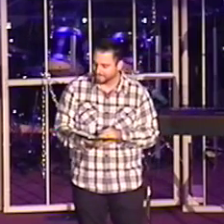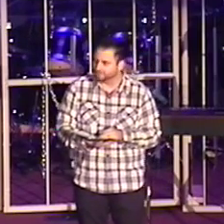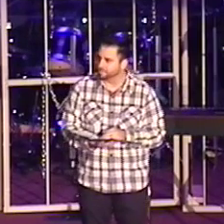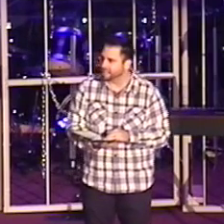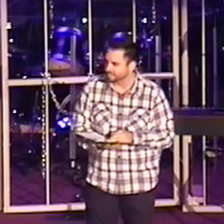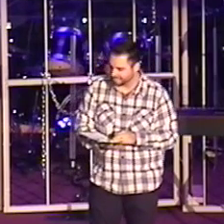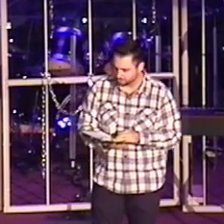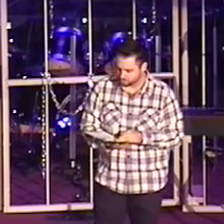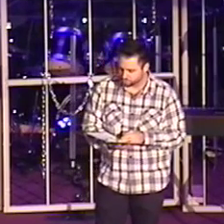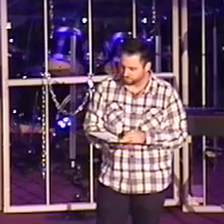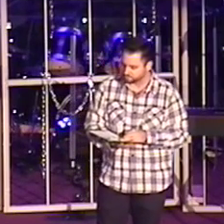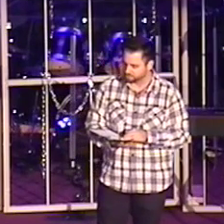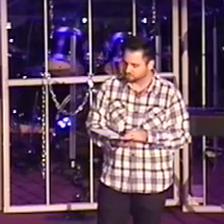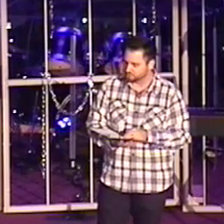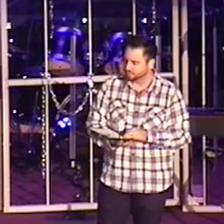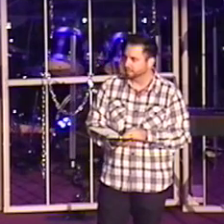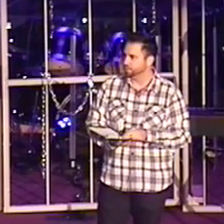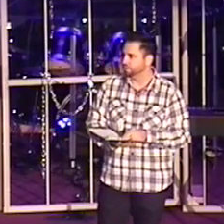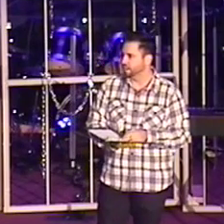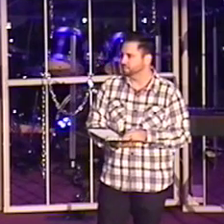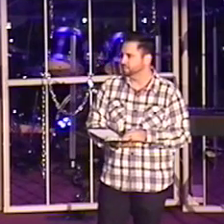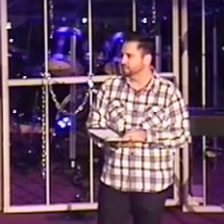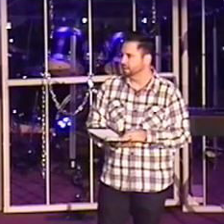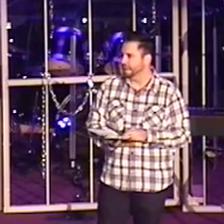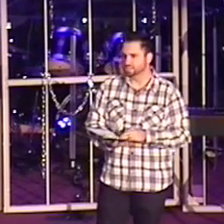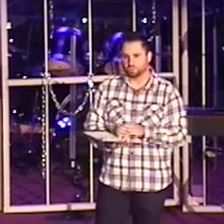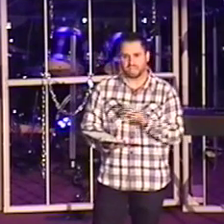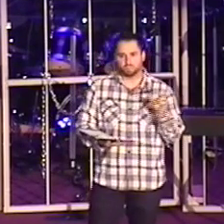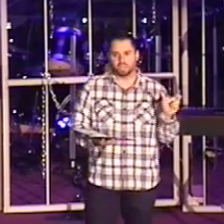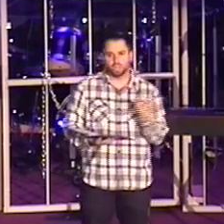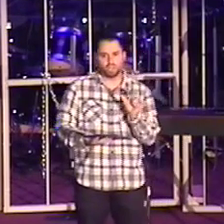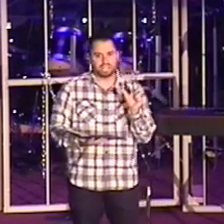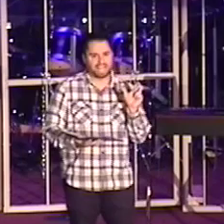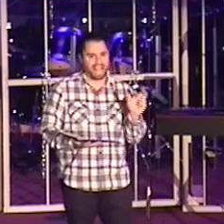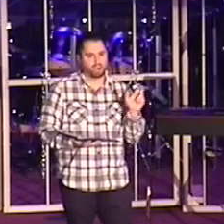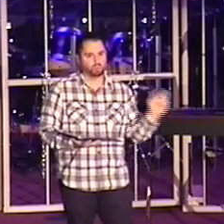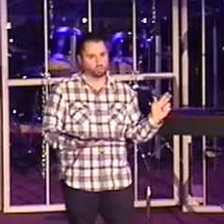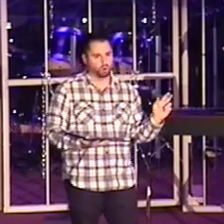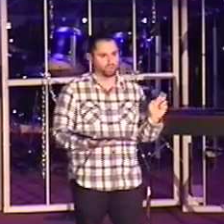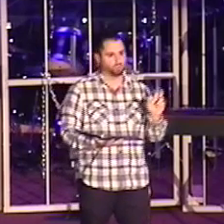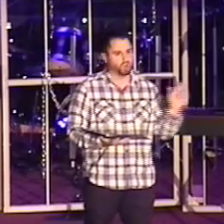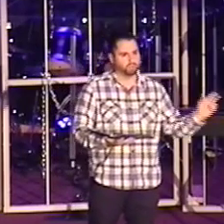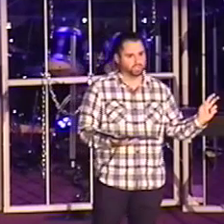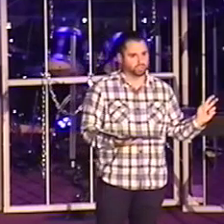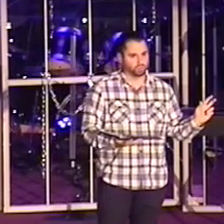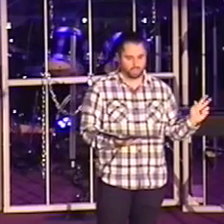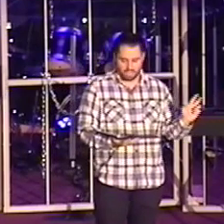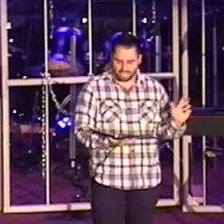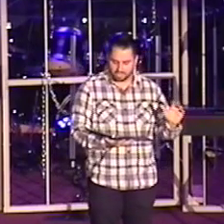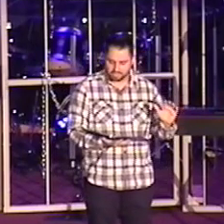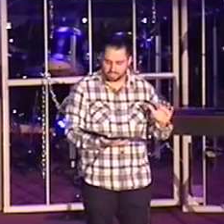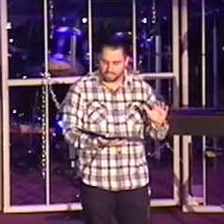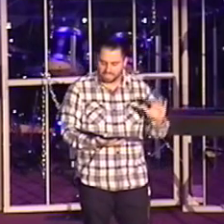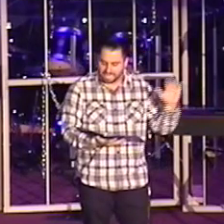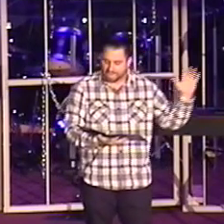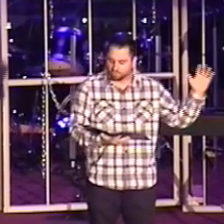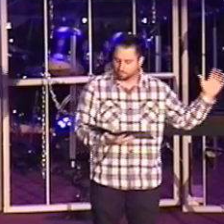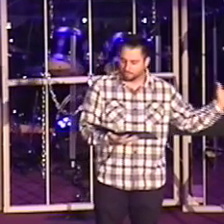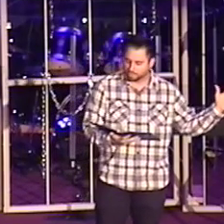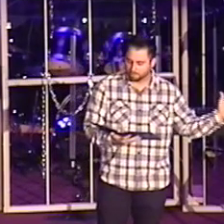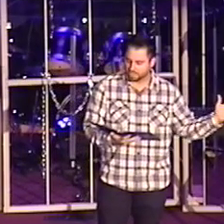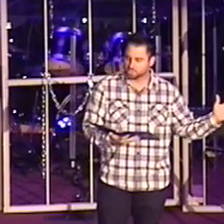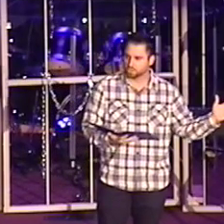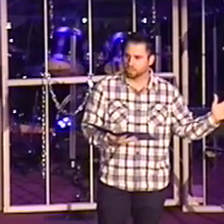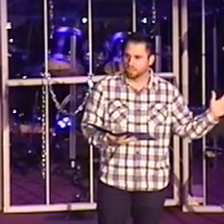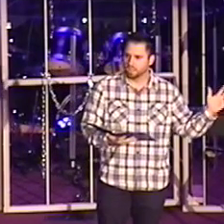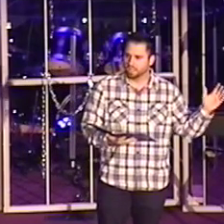pleaser can invalidate our service position in Christ. And so that's why looking at how we work and what we do, it's an indicator of a